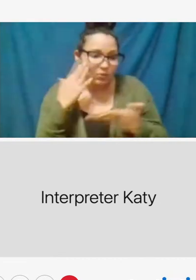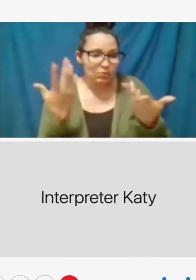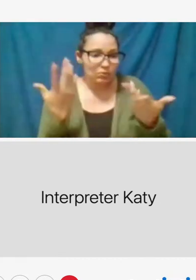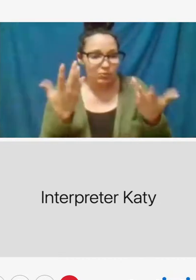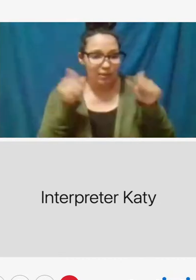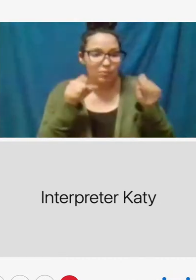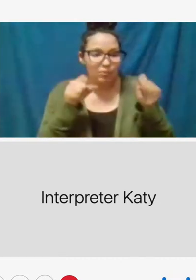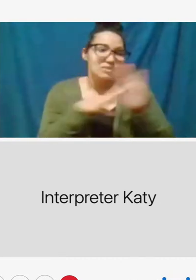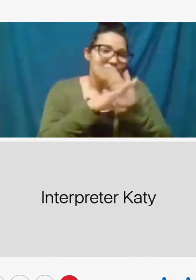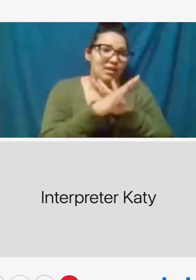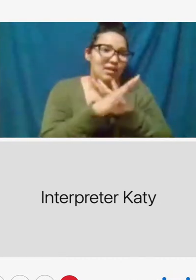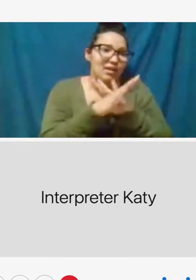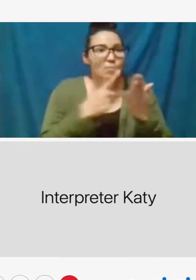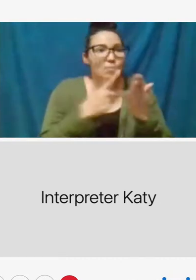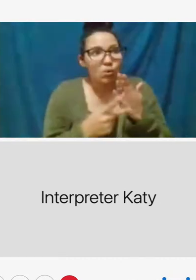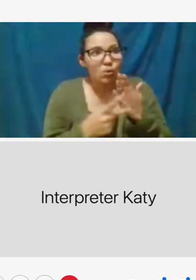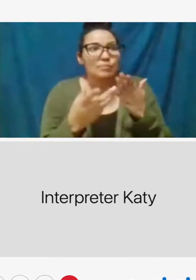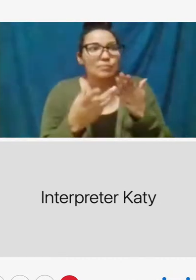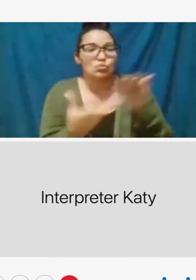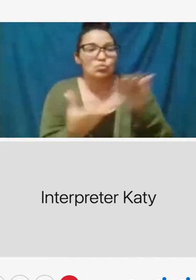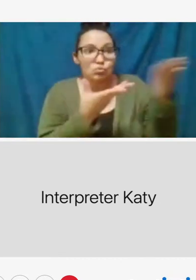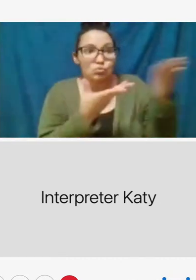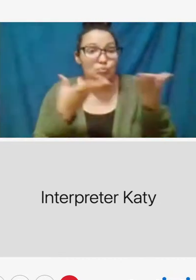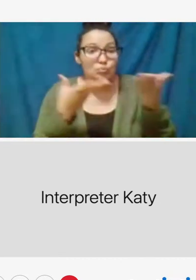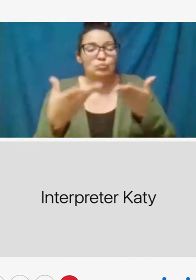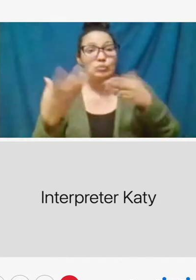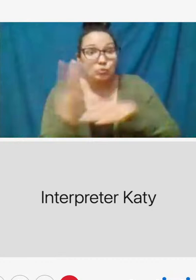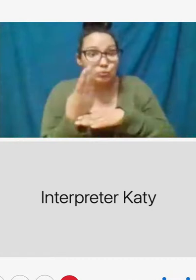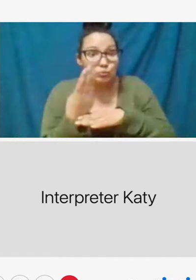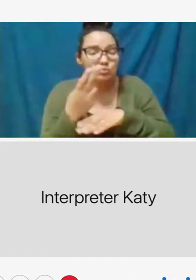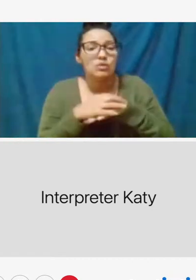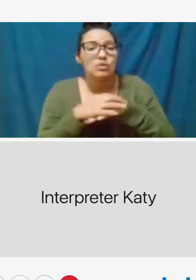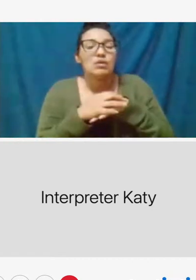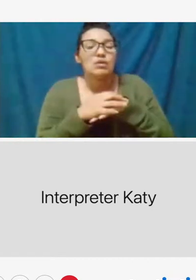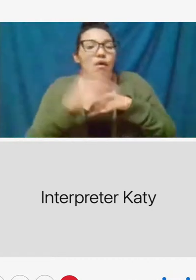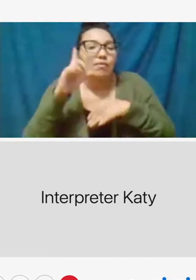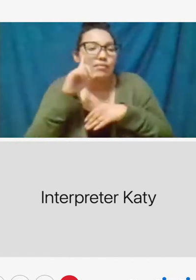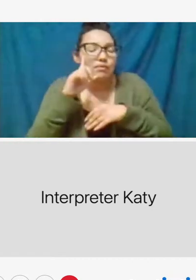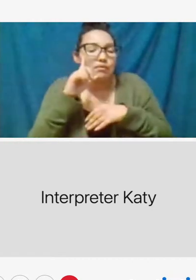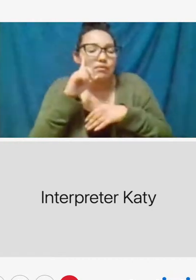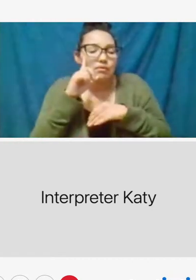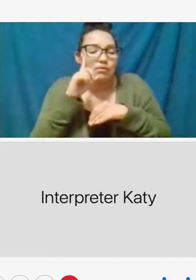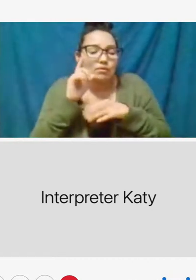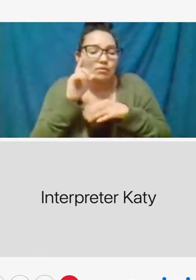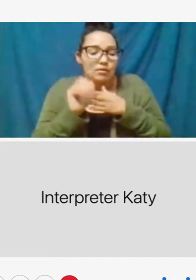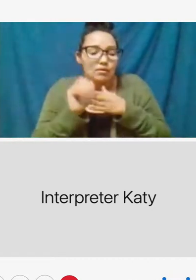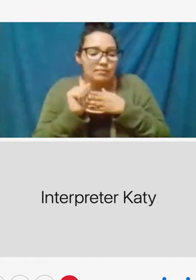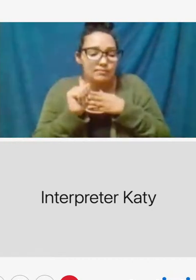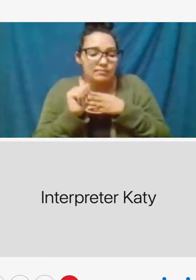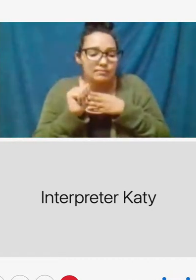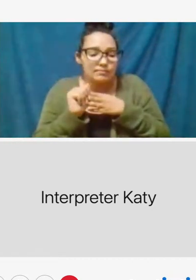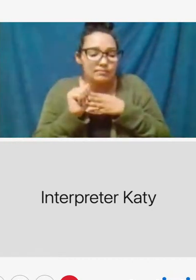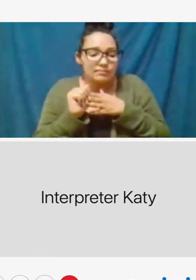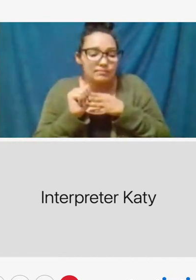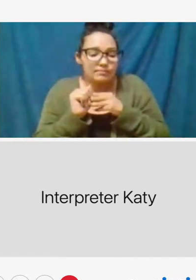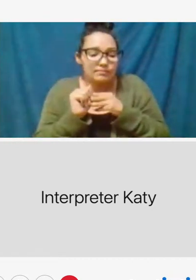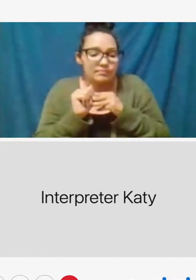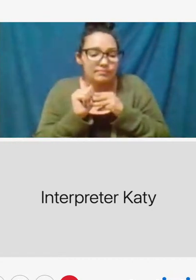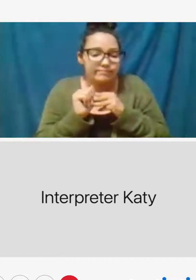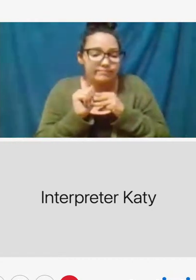in um I think that uh we have been very